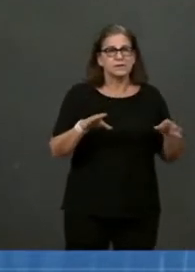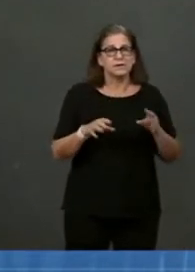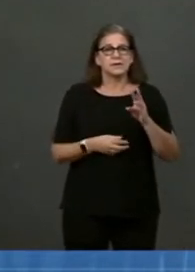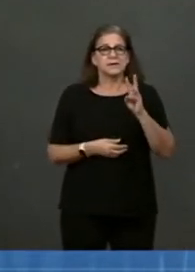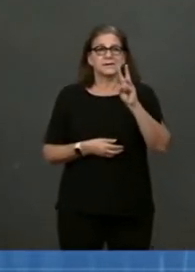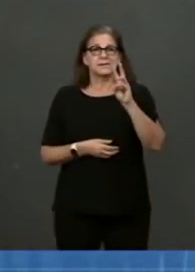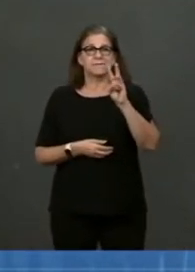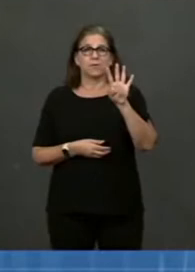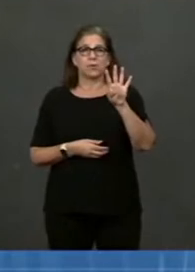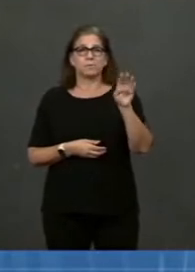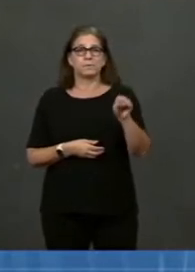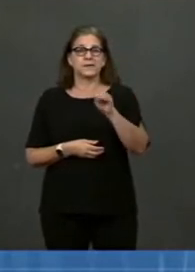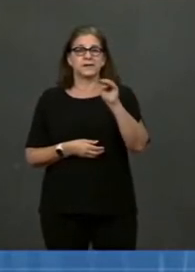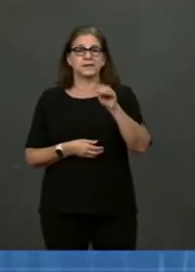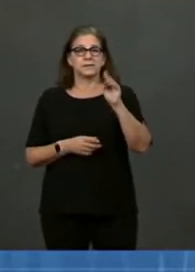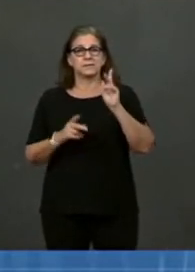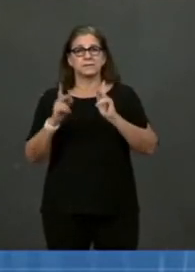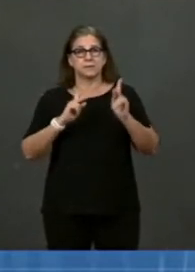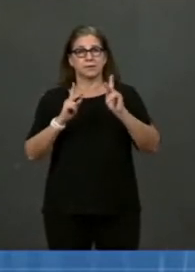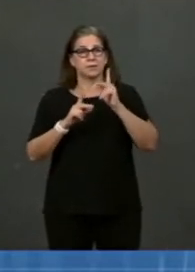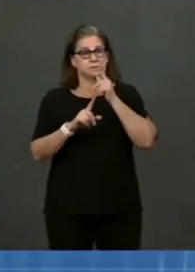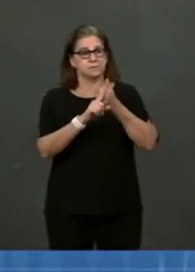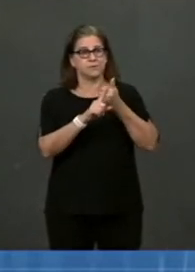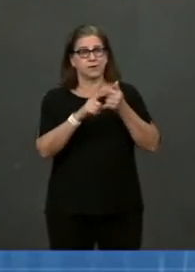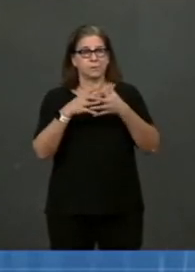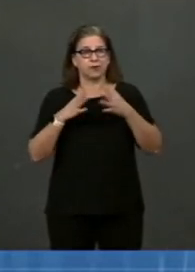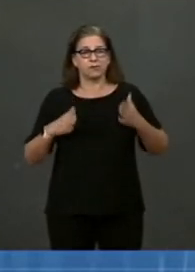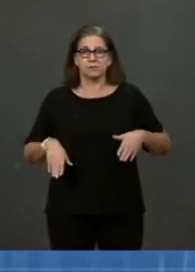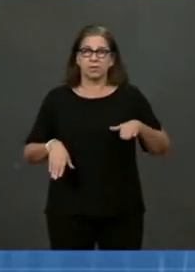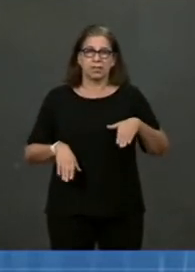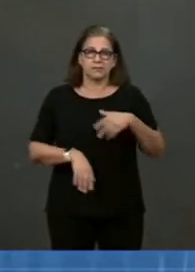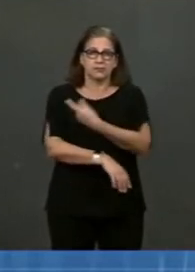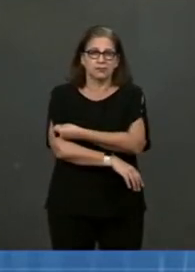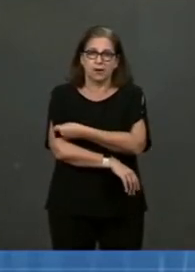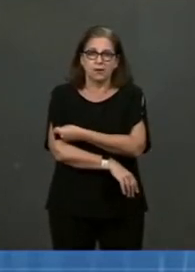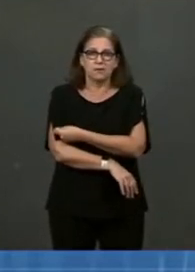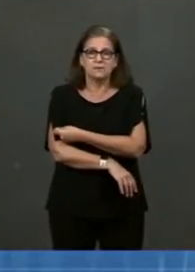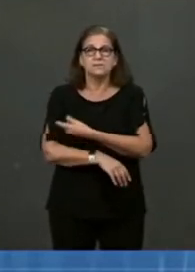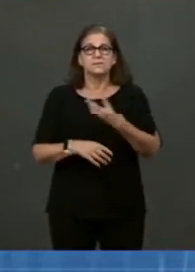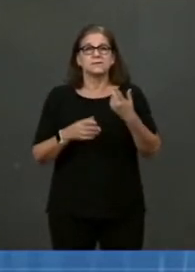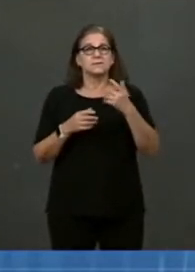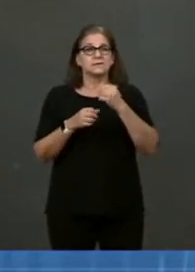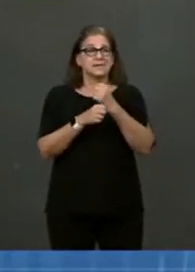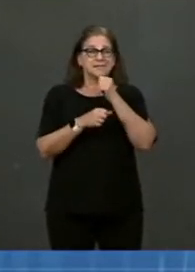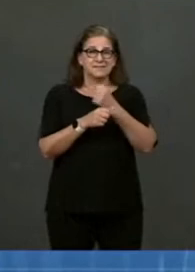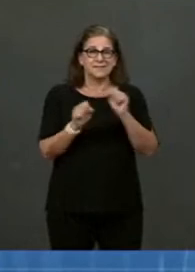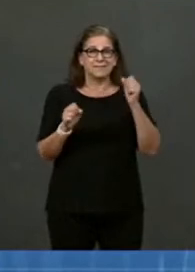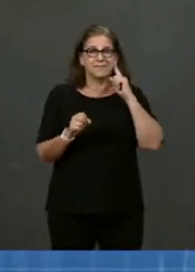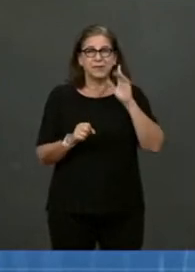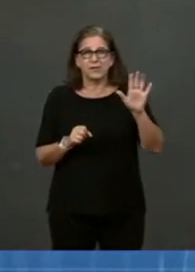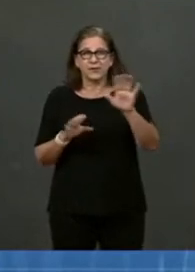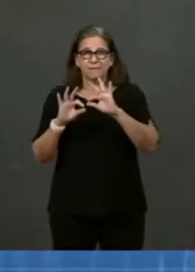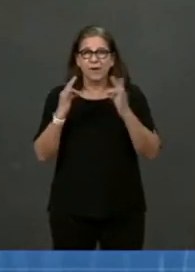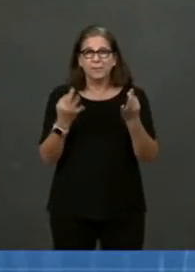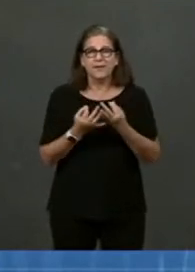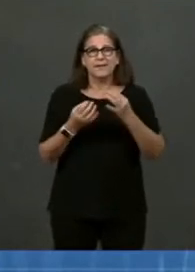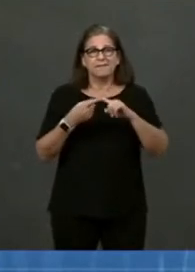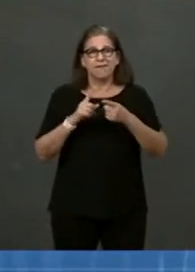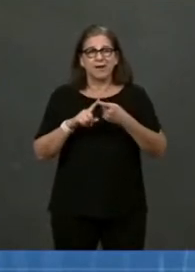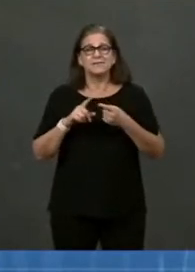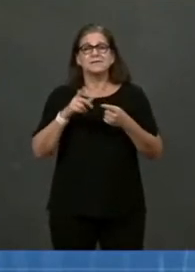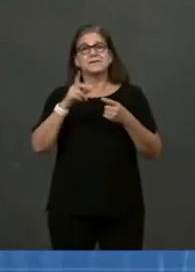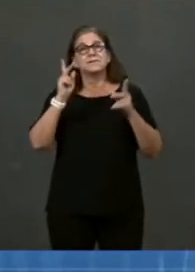children, their families, their loved ones, and communities vulnerable. If you have not yet been vaccinated, I encourage you to take